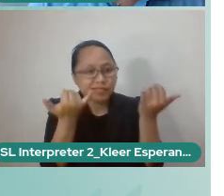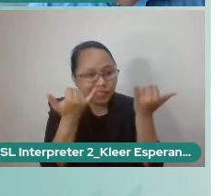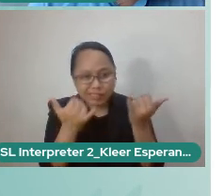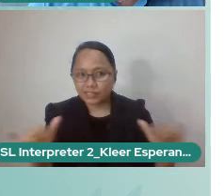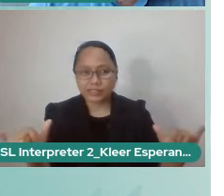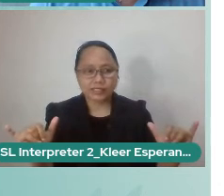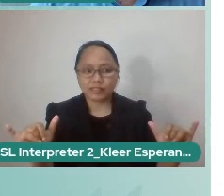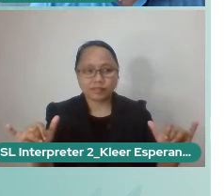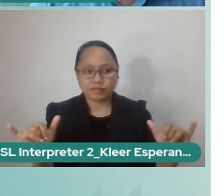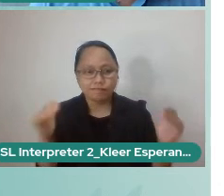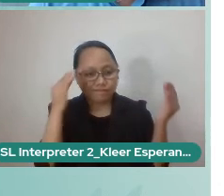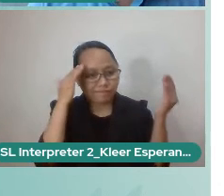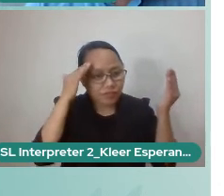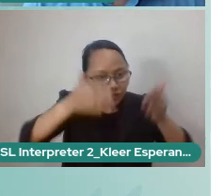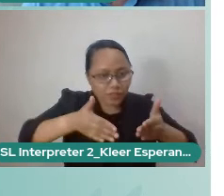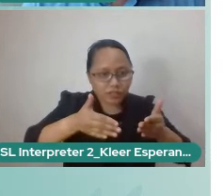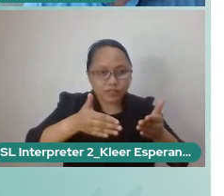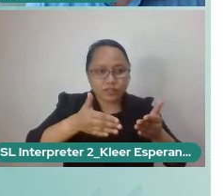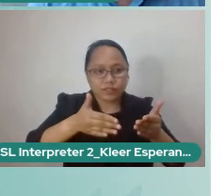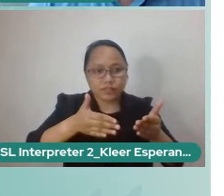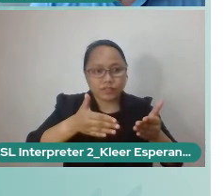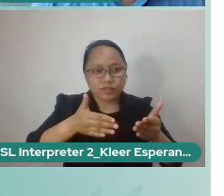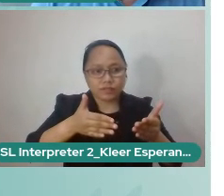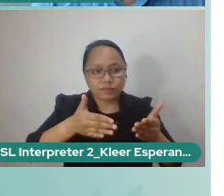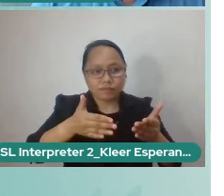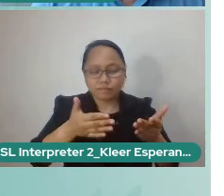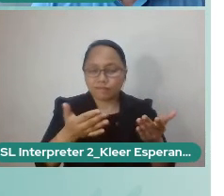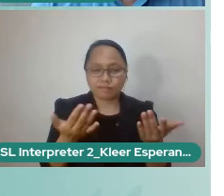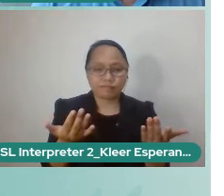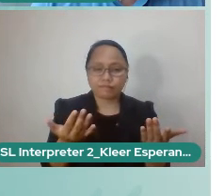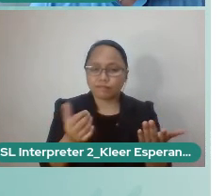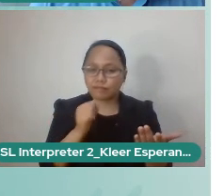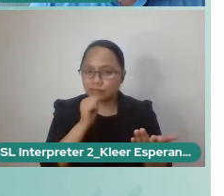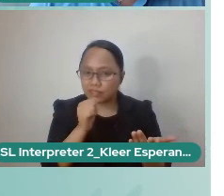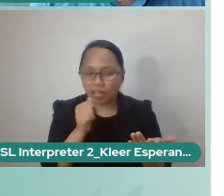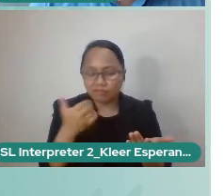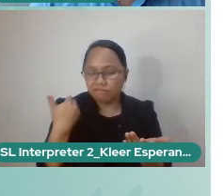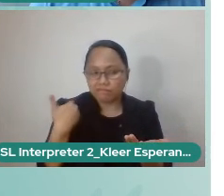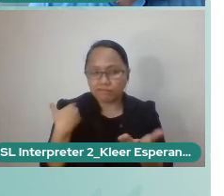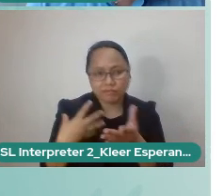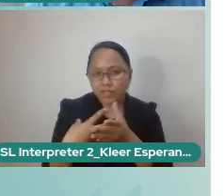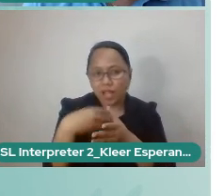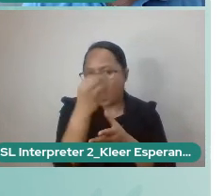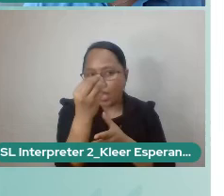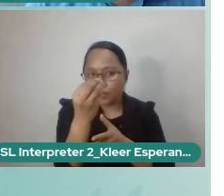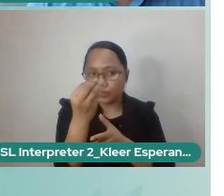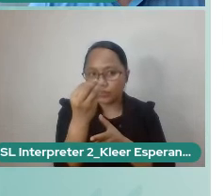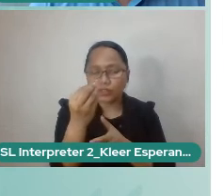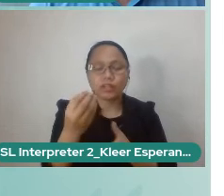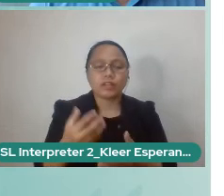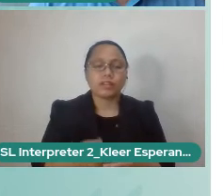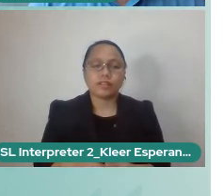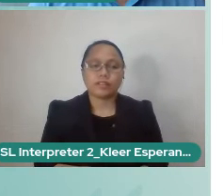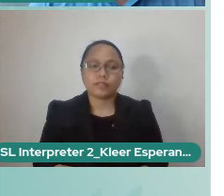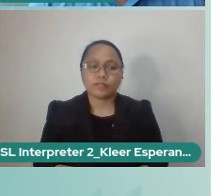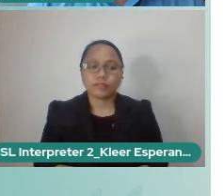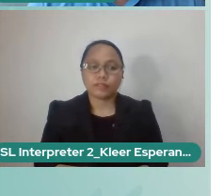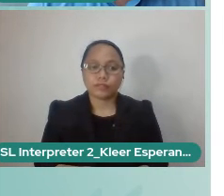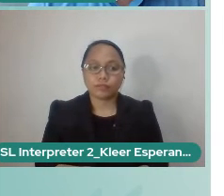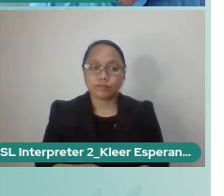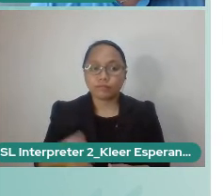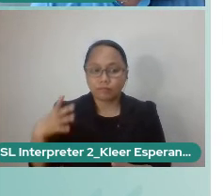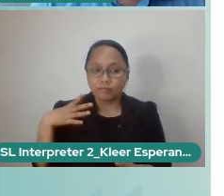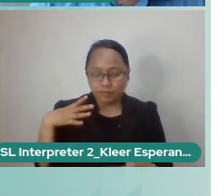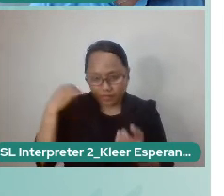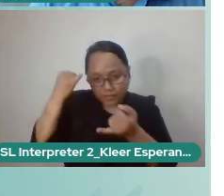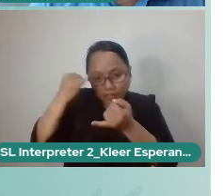concentrated in highly urbanized cities. So usually they are scarce in rural areas. And lastly, the palliative